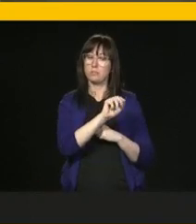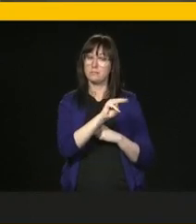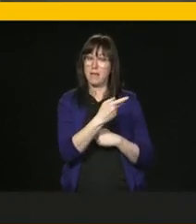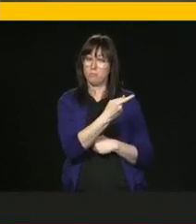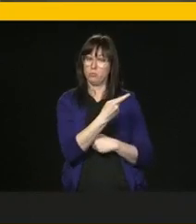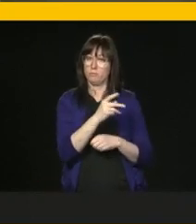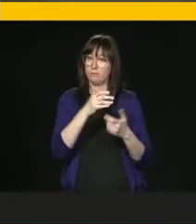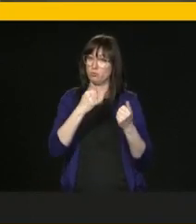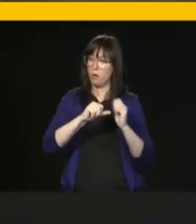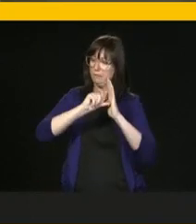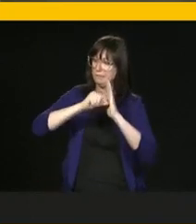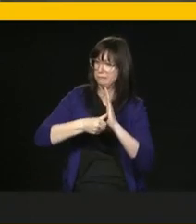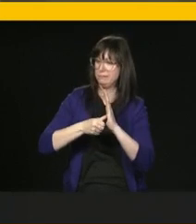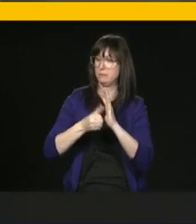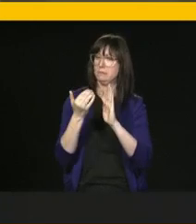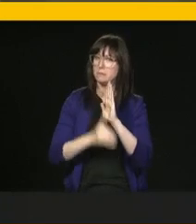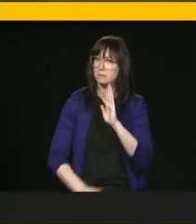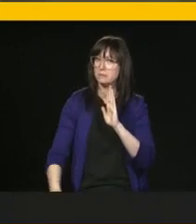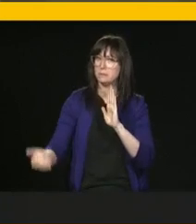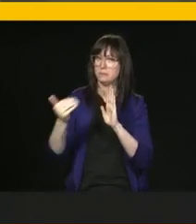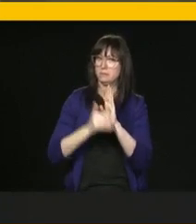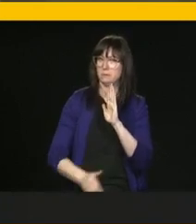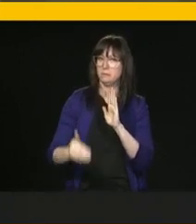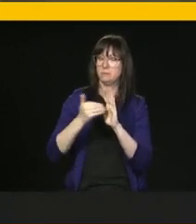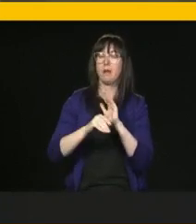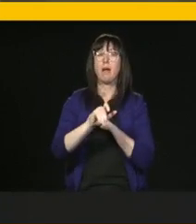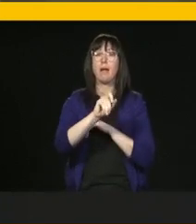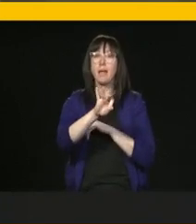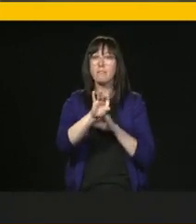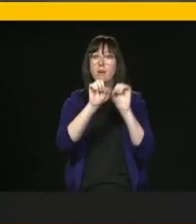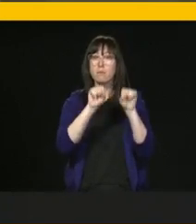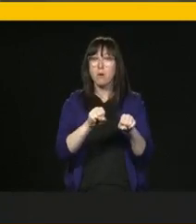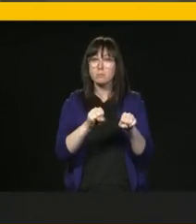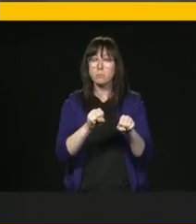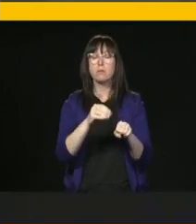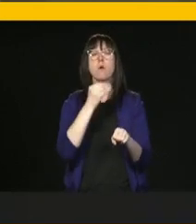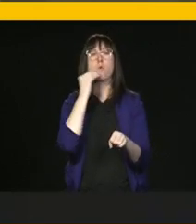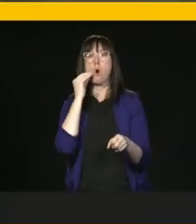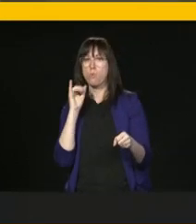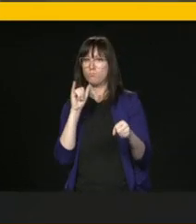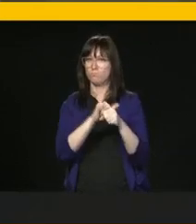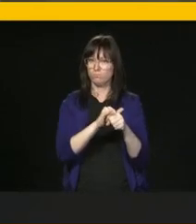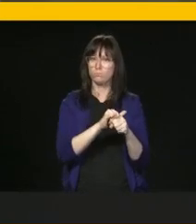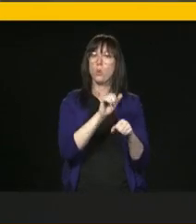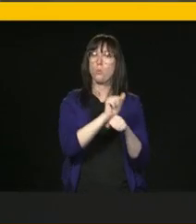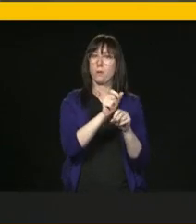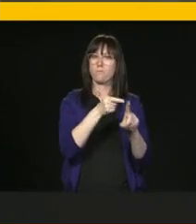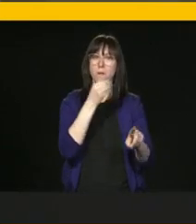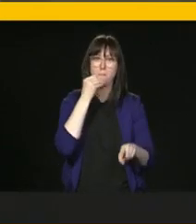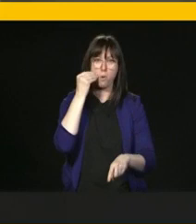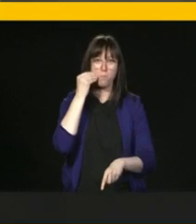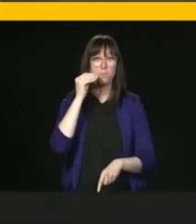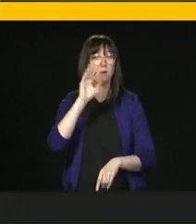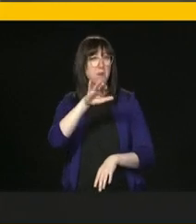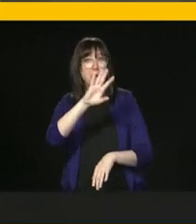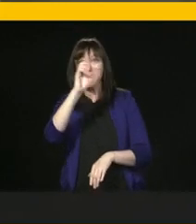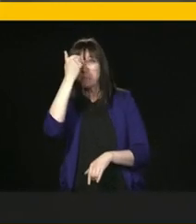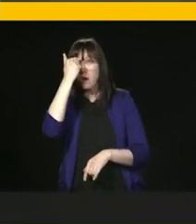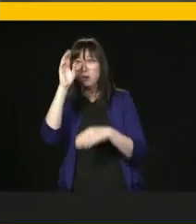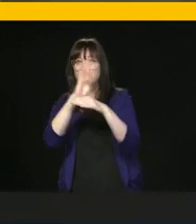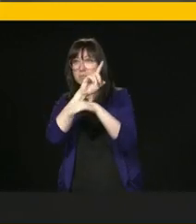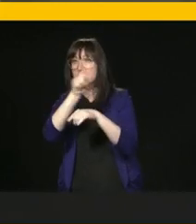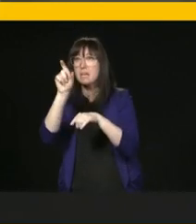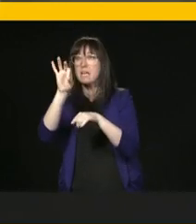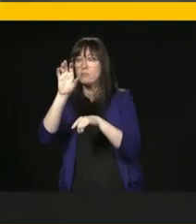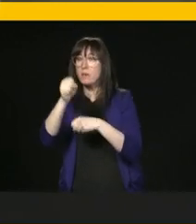over is, if possible, work from home. Employers, if you have a capacity to facilitate working from home, do so.